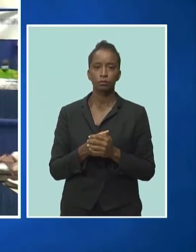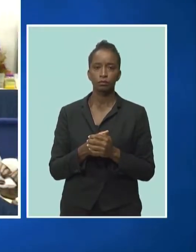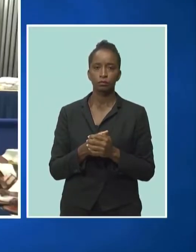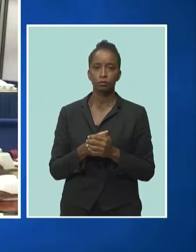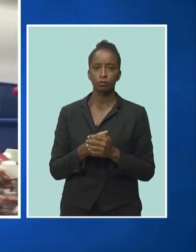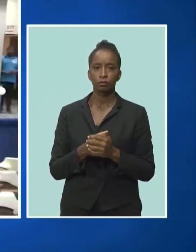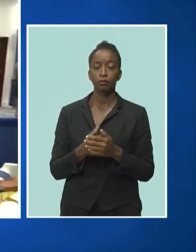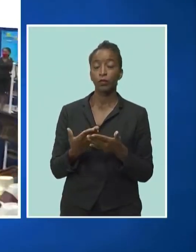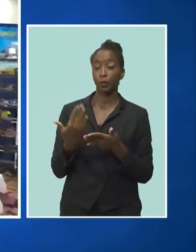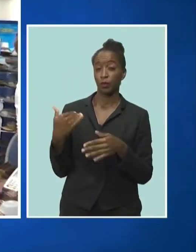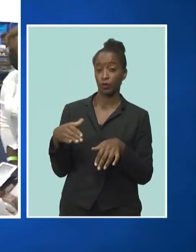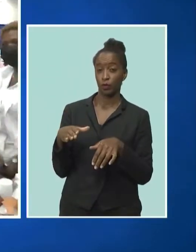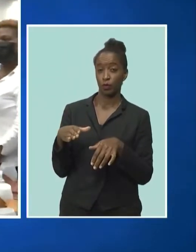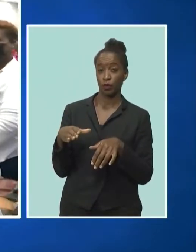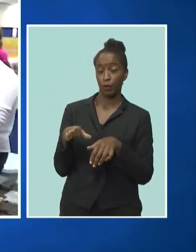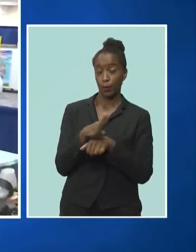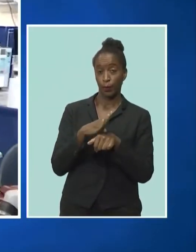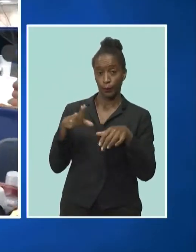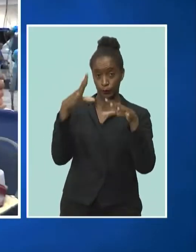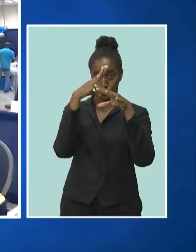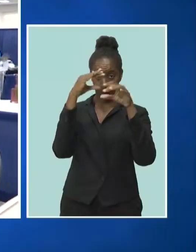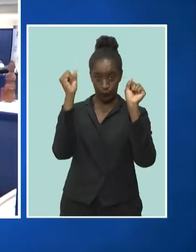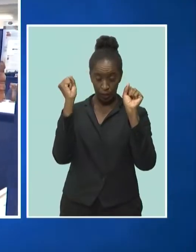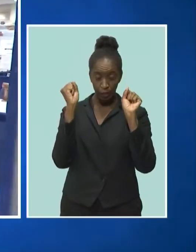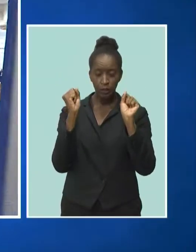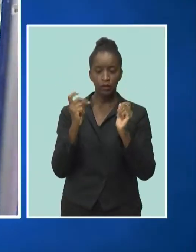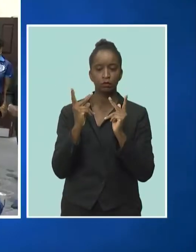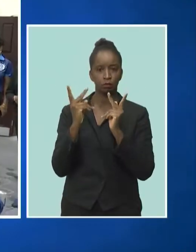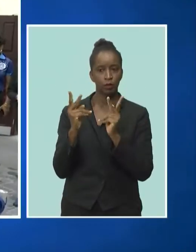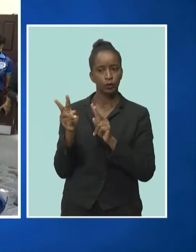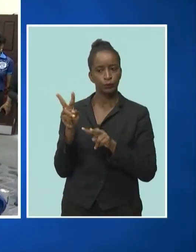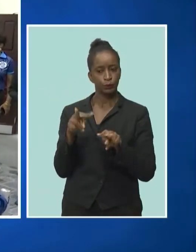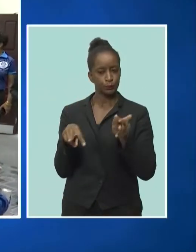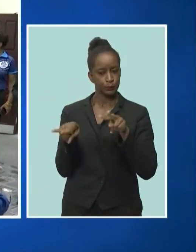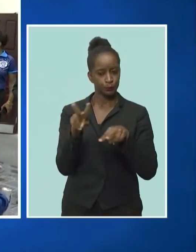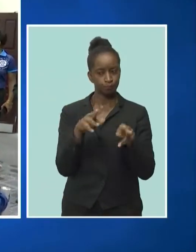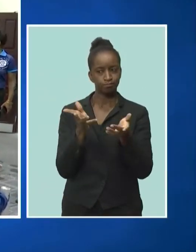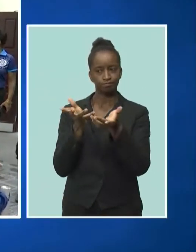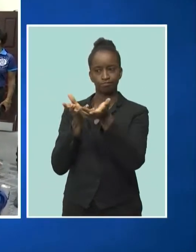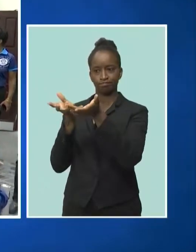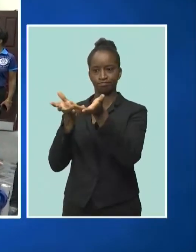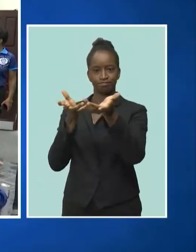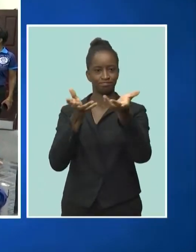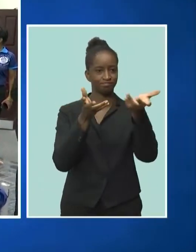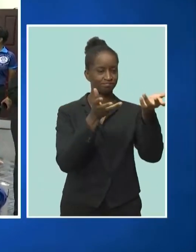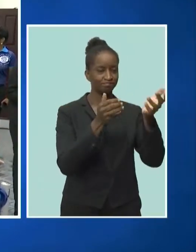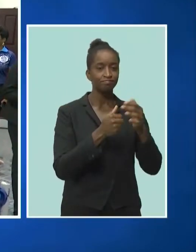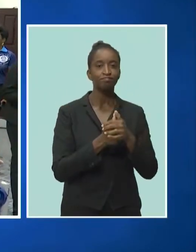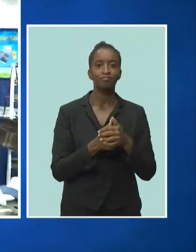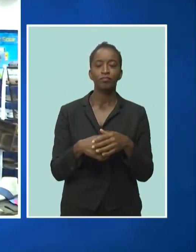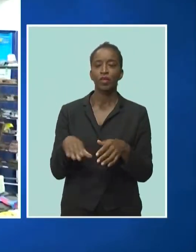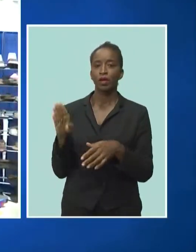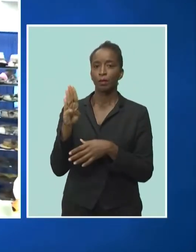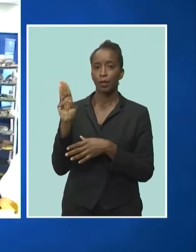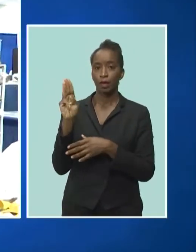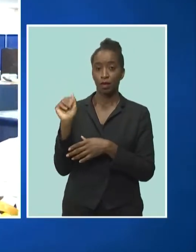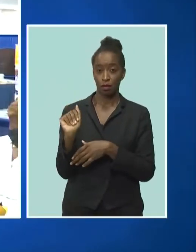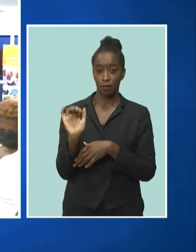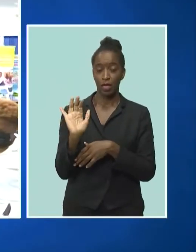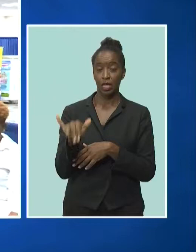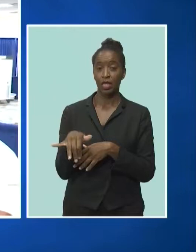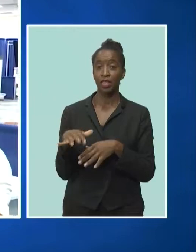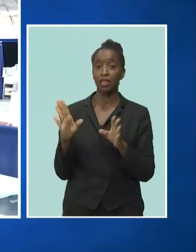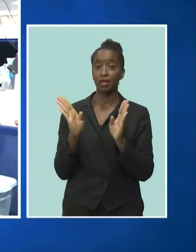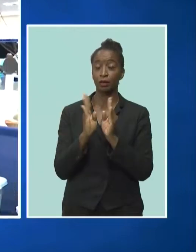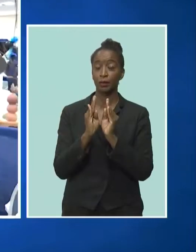Dame Sandra Mason, also toured the exhibits and interacted with the exhibitors. The BMA's Trade and Innovation Summit continues